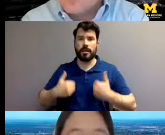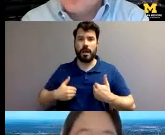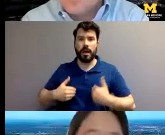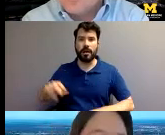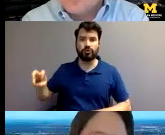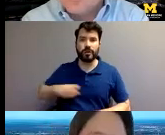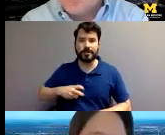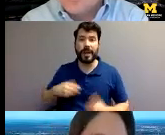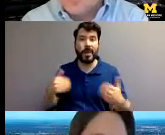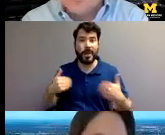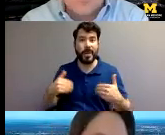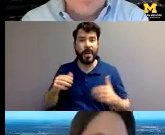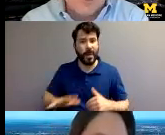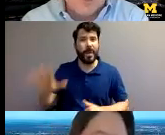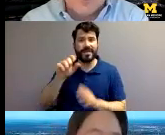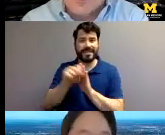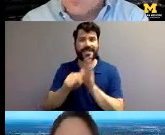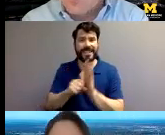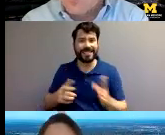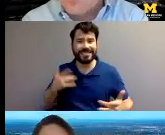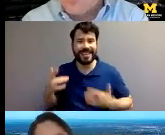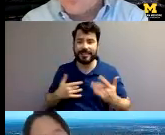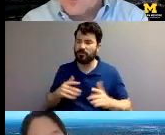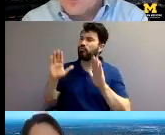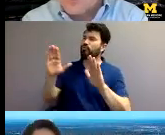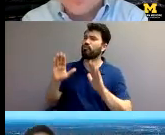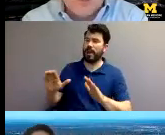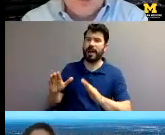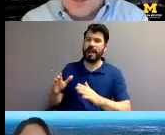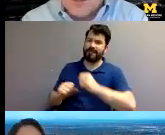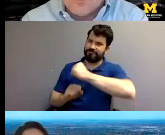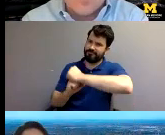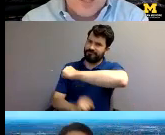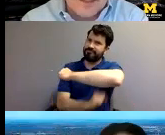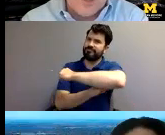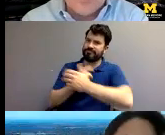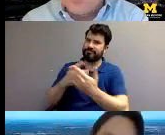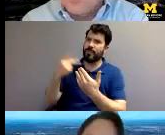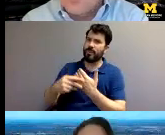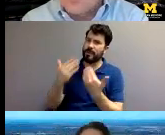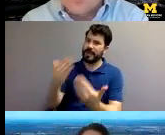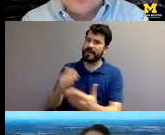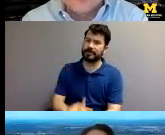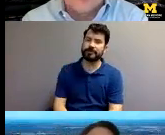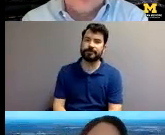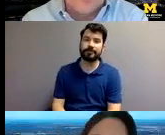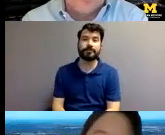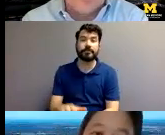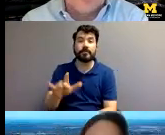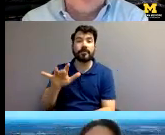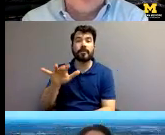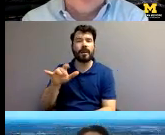exciting. Awesome. Just a great fundamental program. So amazing. Actually, we have another